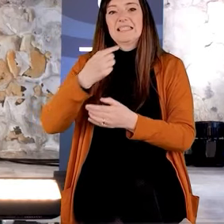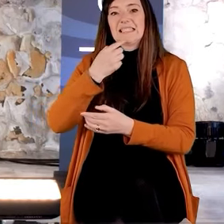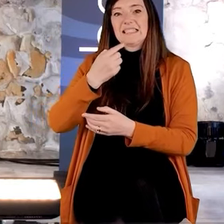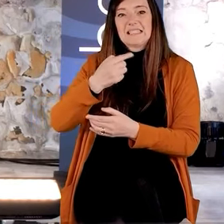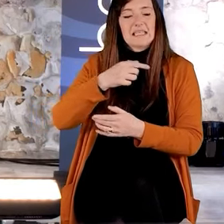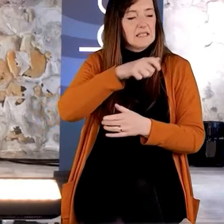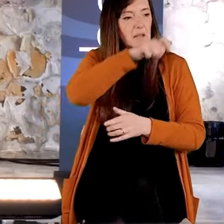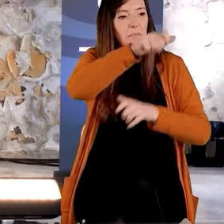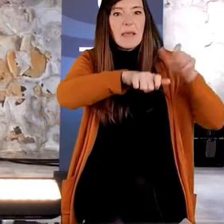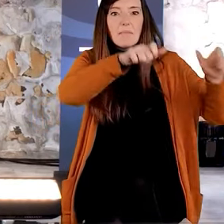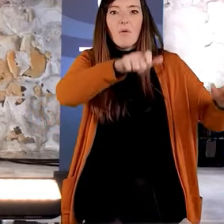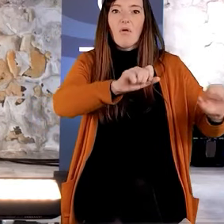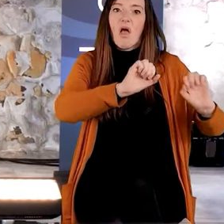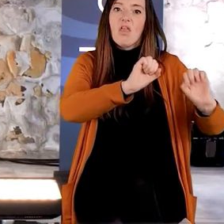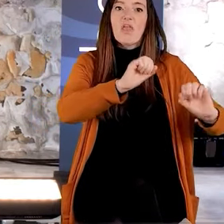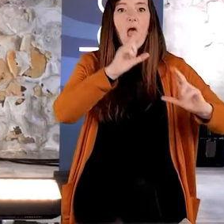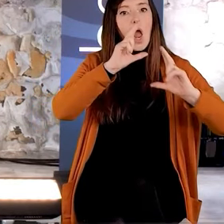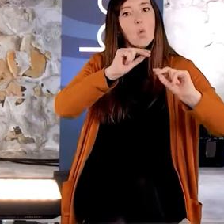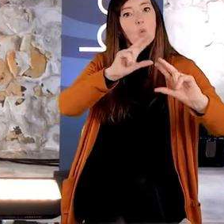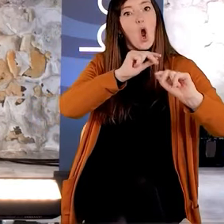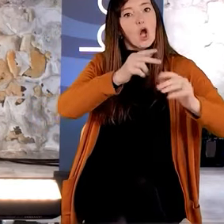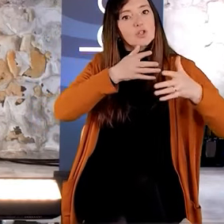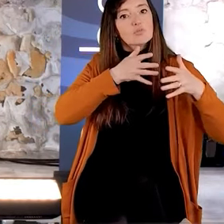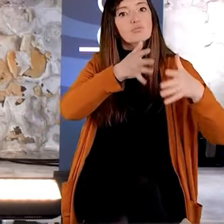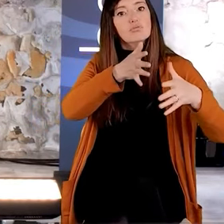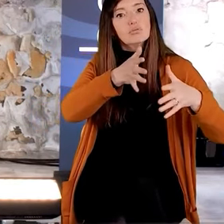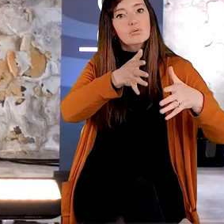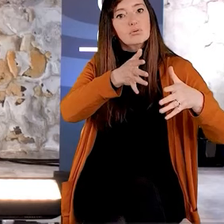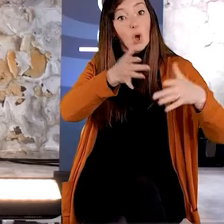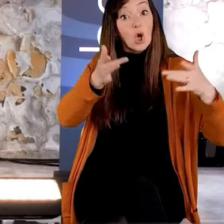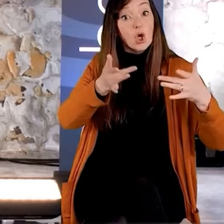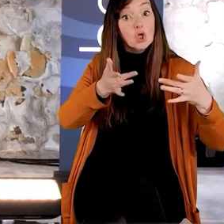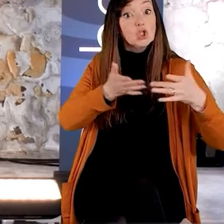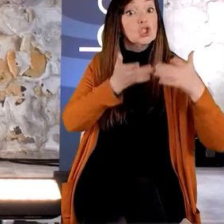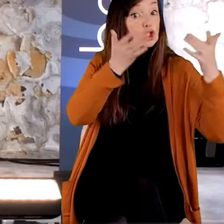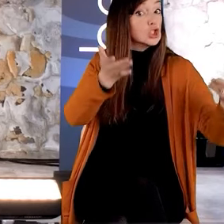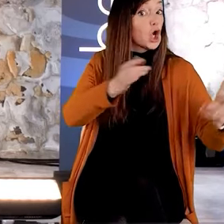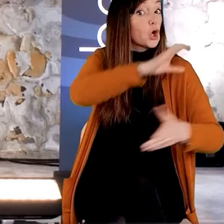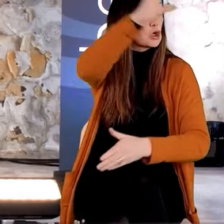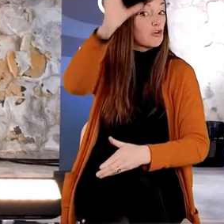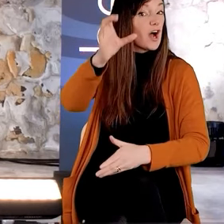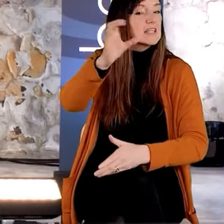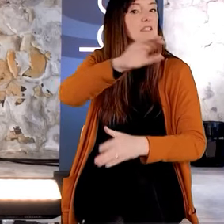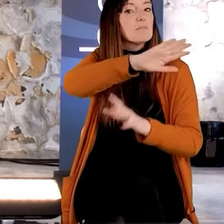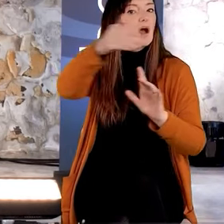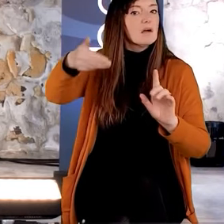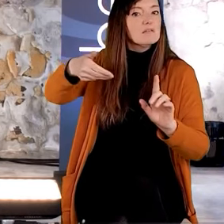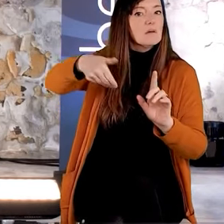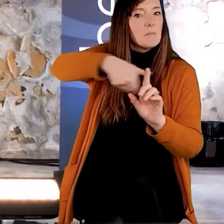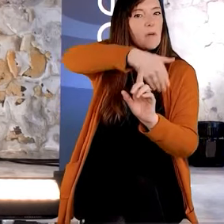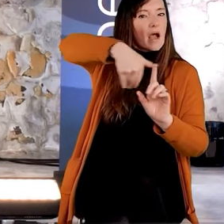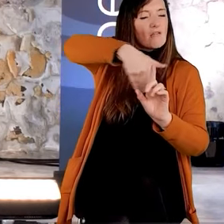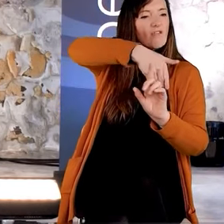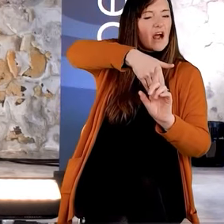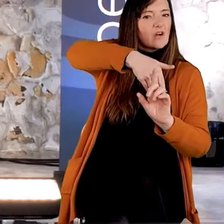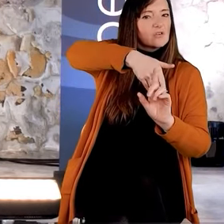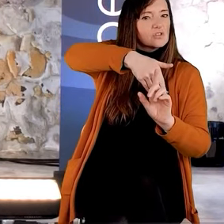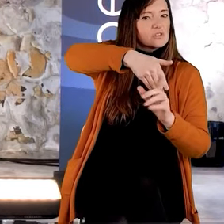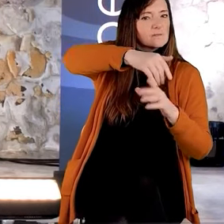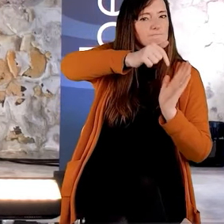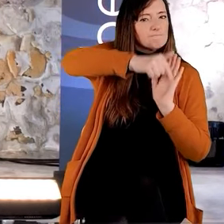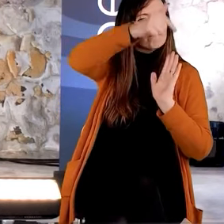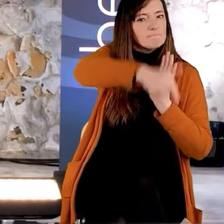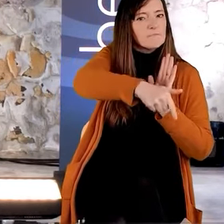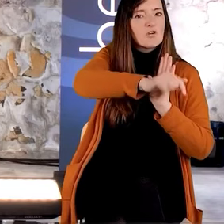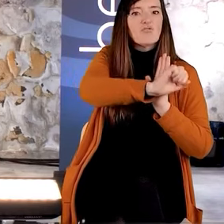the Antichrist. There's something terrible about that. It's horrible. And that's what you're like by nature, and it's what I'm